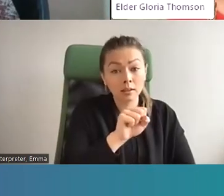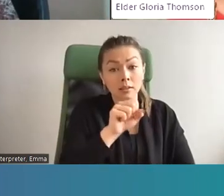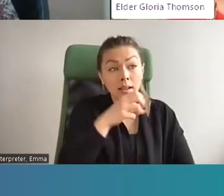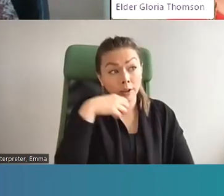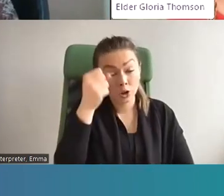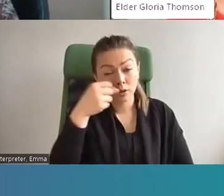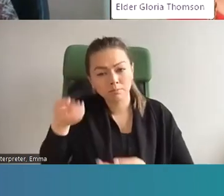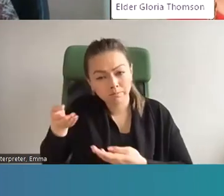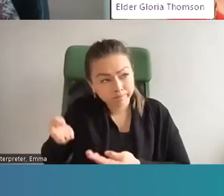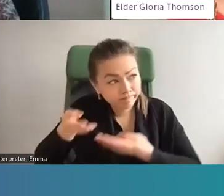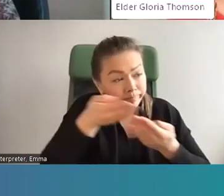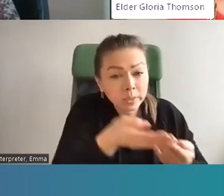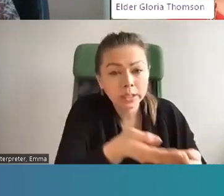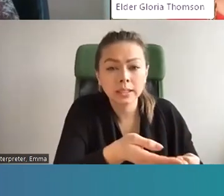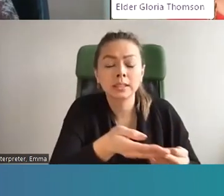a lot of us know that